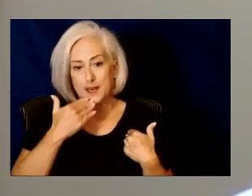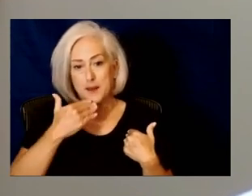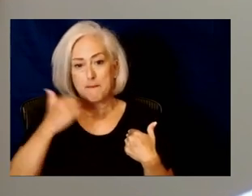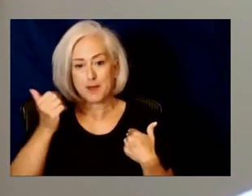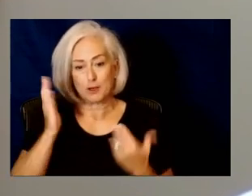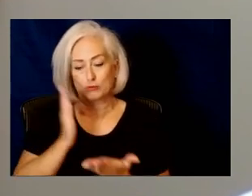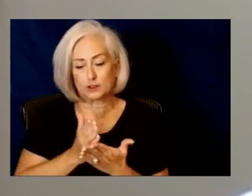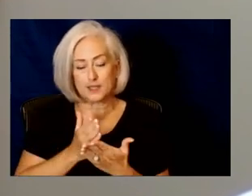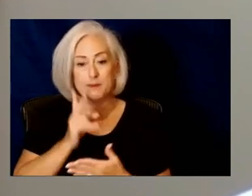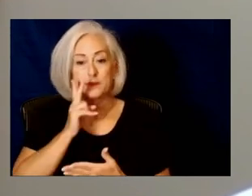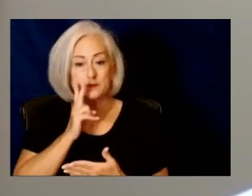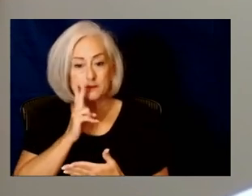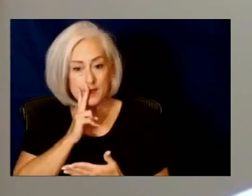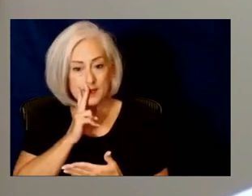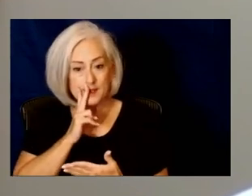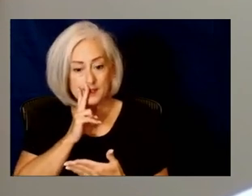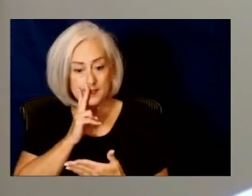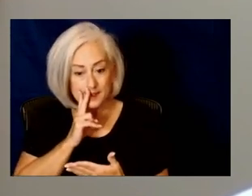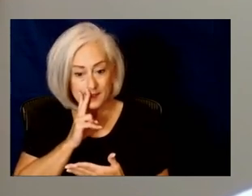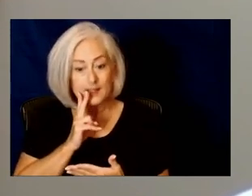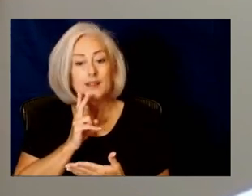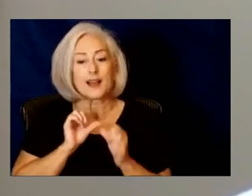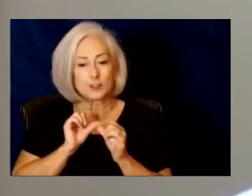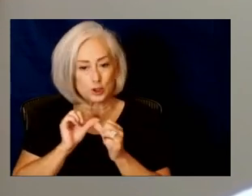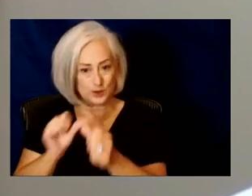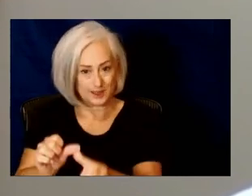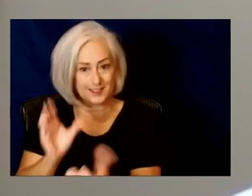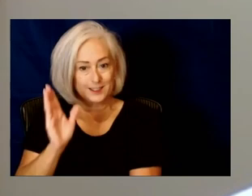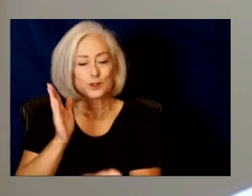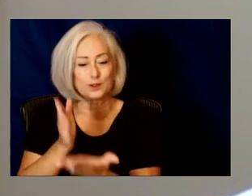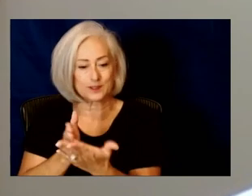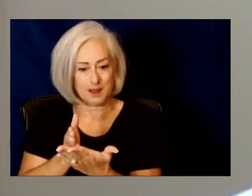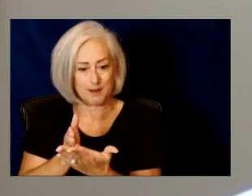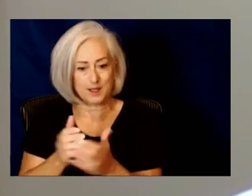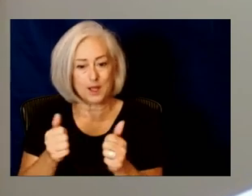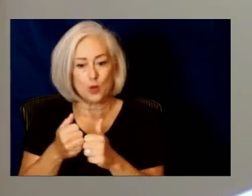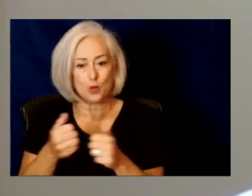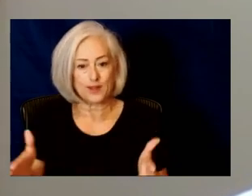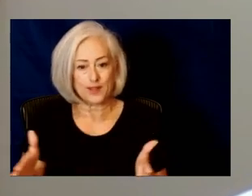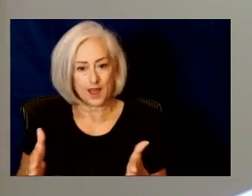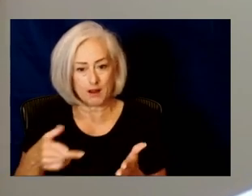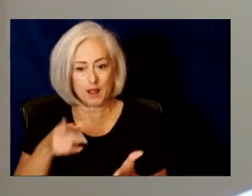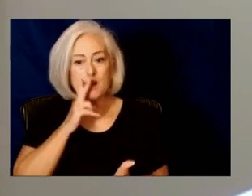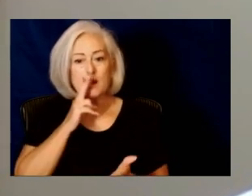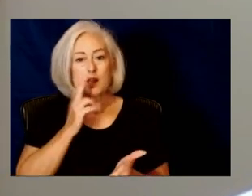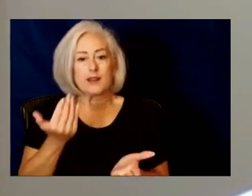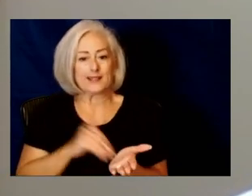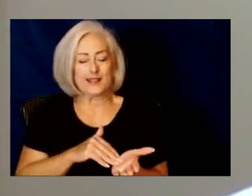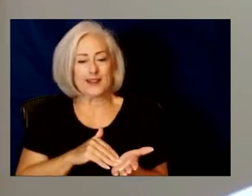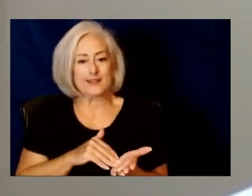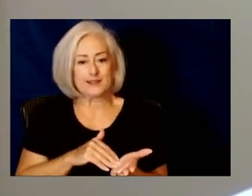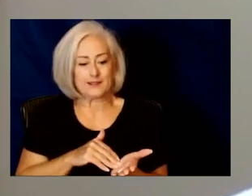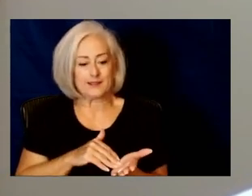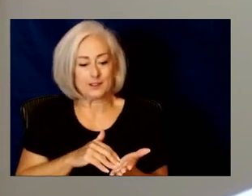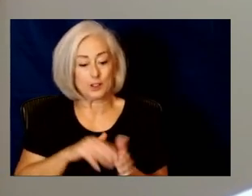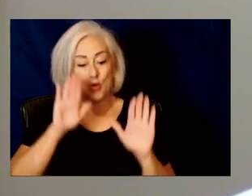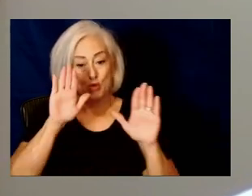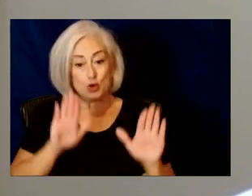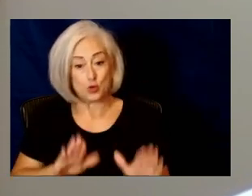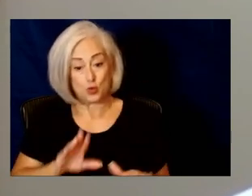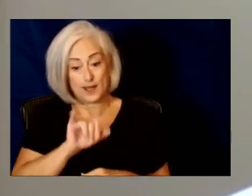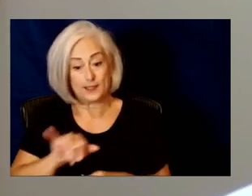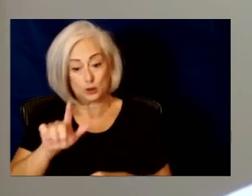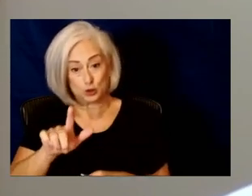to that smoking cessation without relapse. So this is going to be a great tool, not just from the screening purposes, but